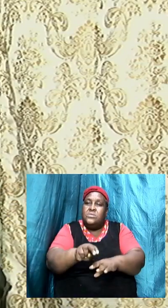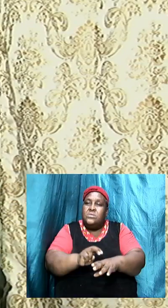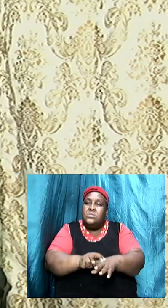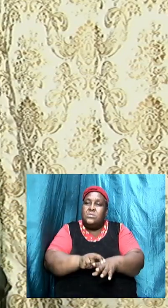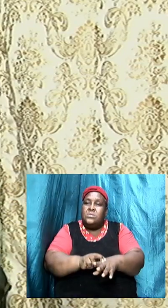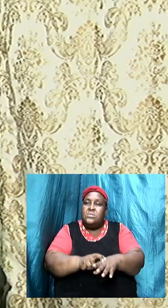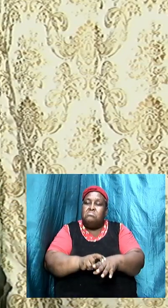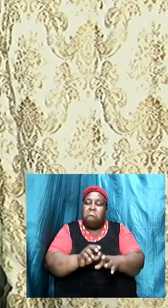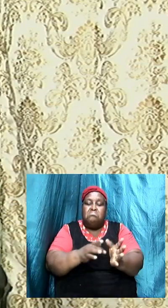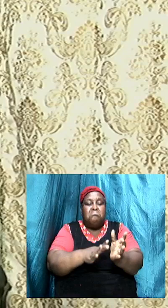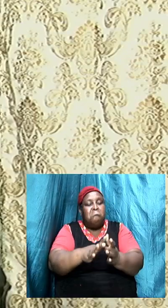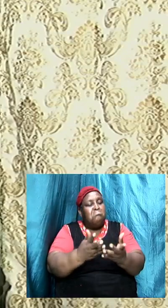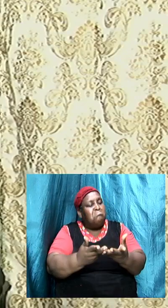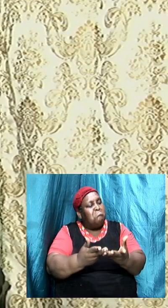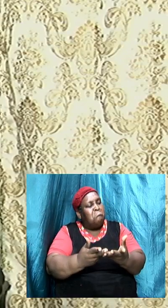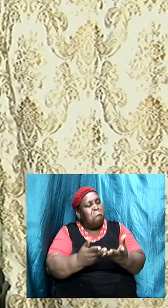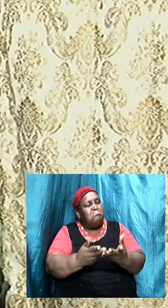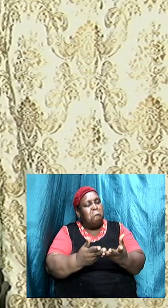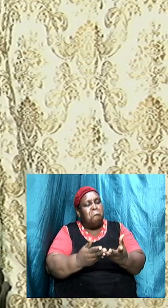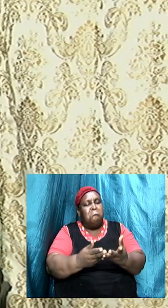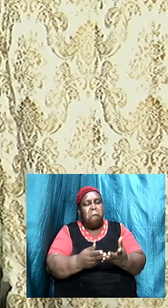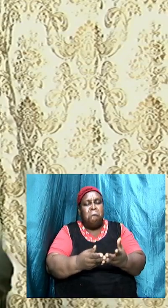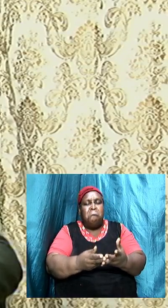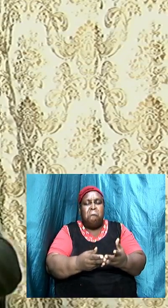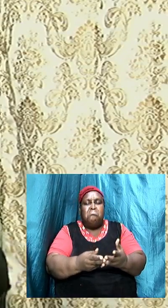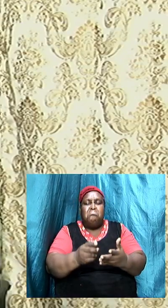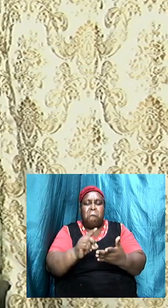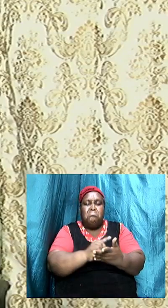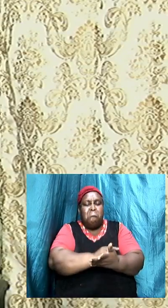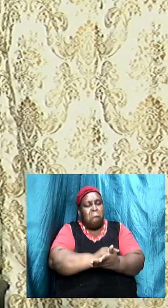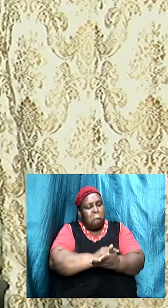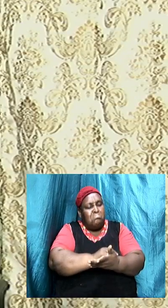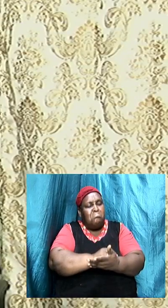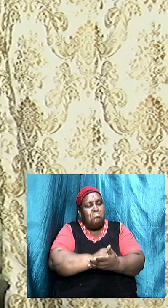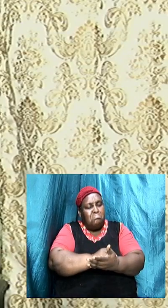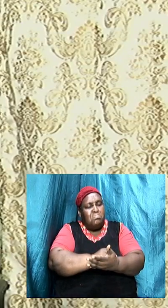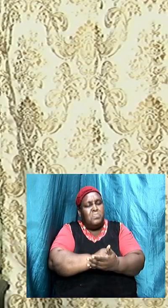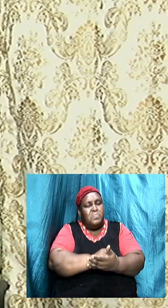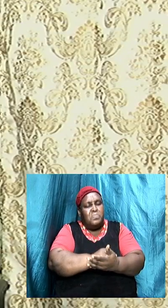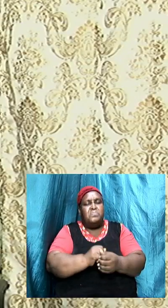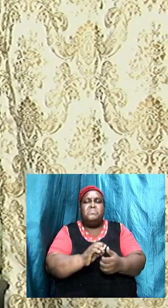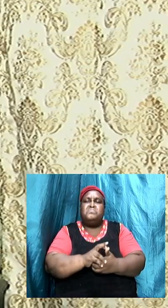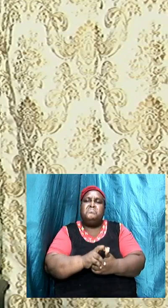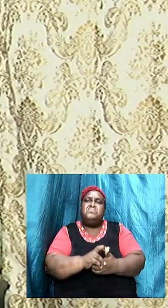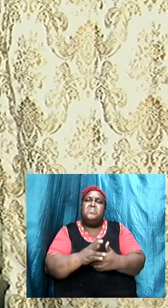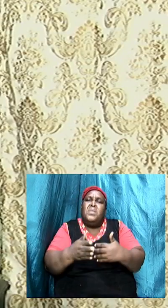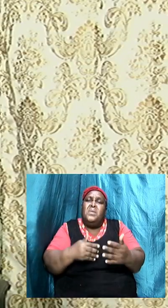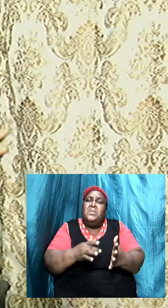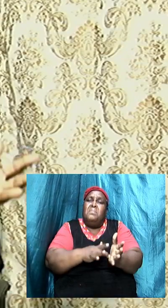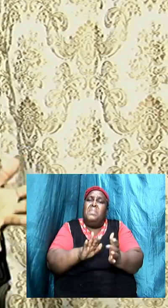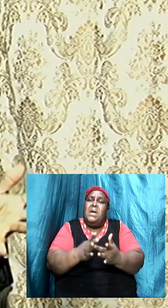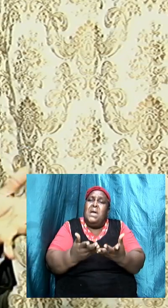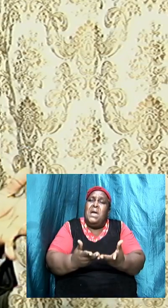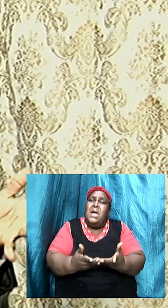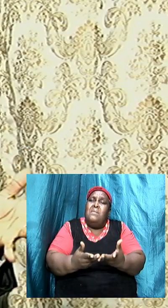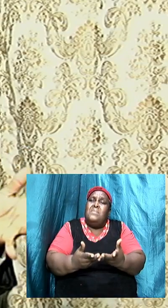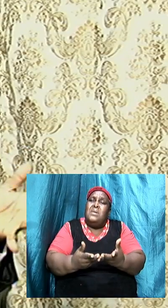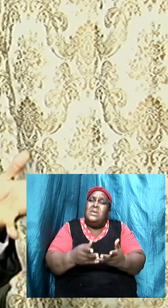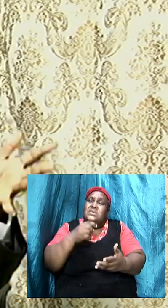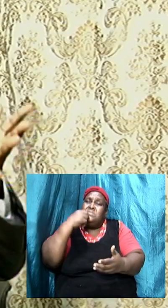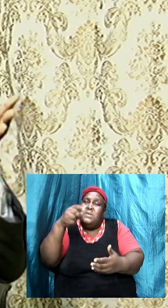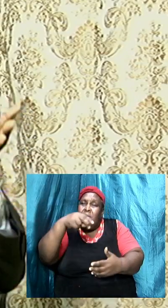So it is biblical based. When we talk about biblical doctrine, it is biblically based. When the Bible talks about the virgin